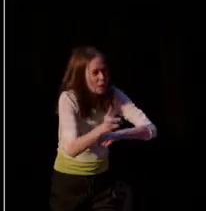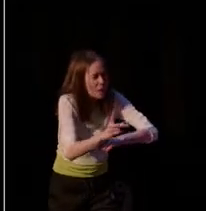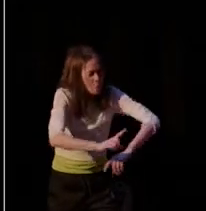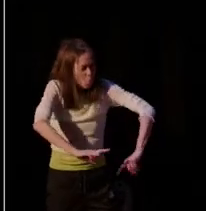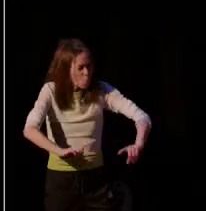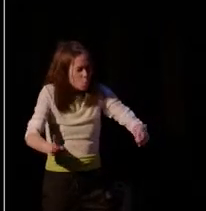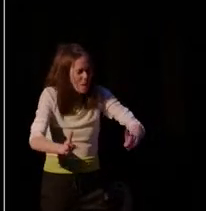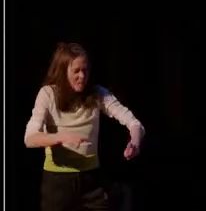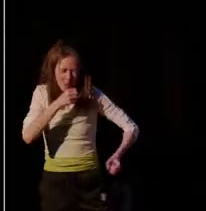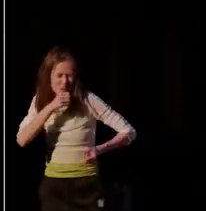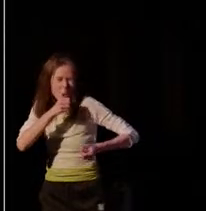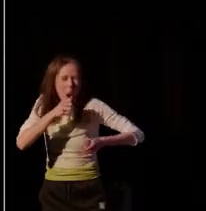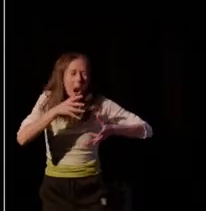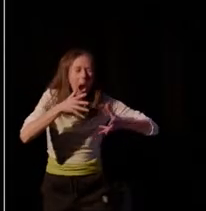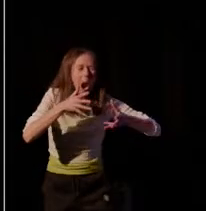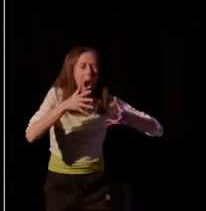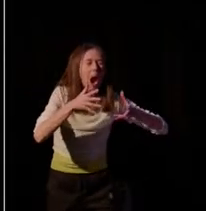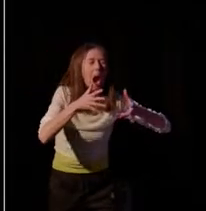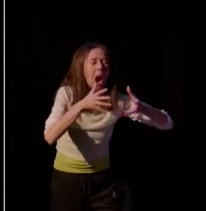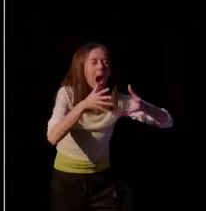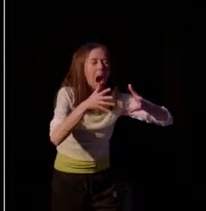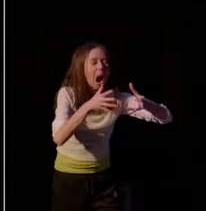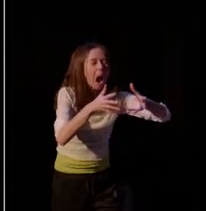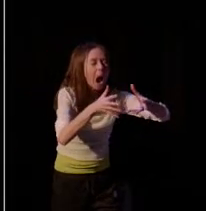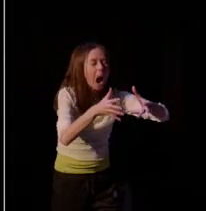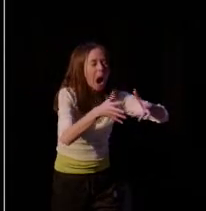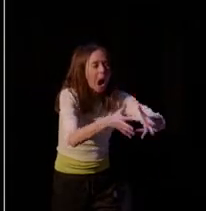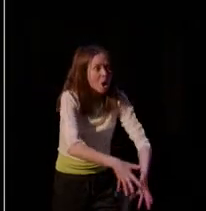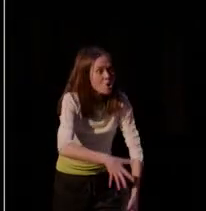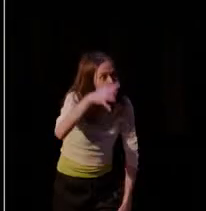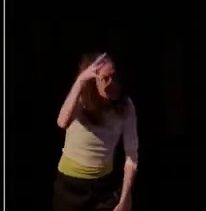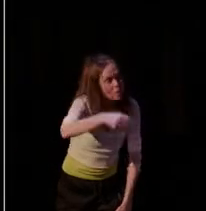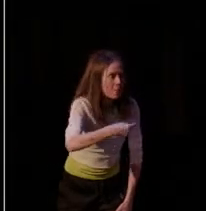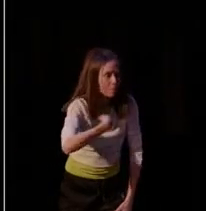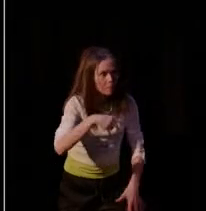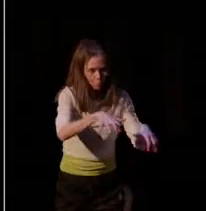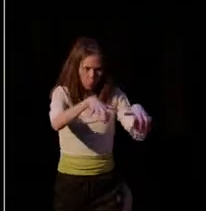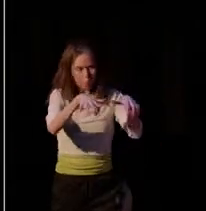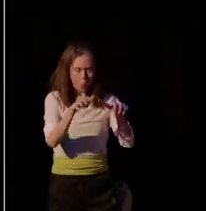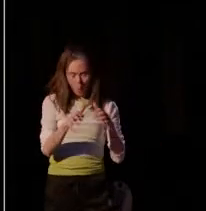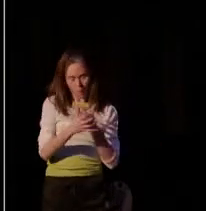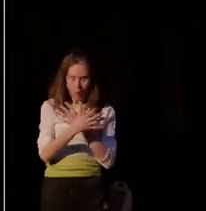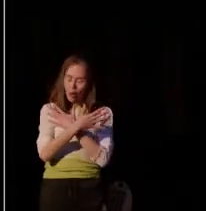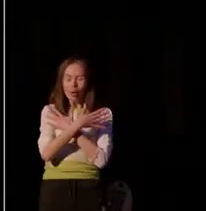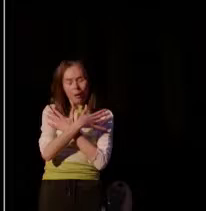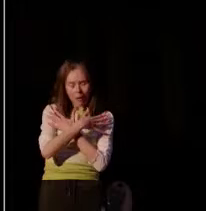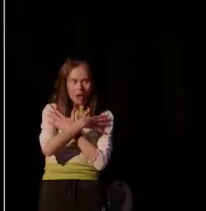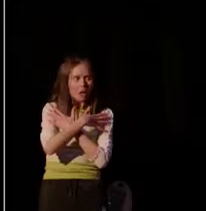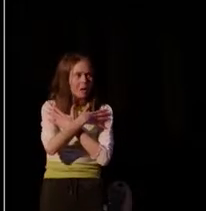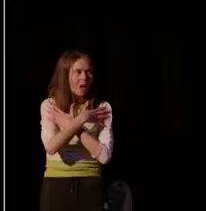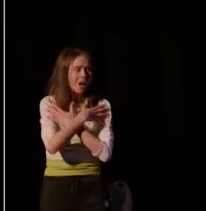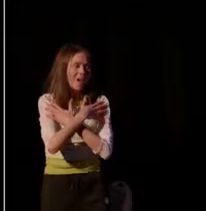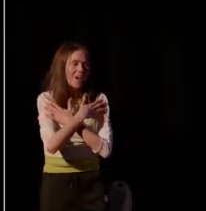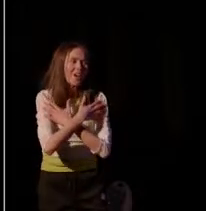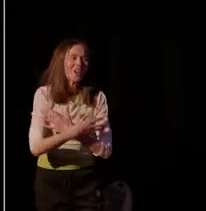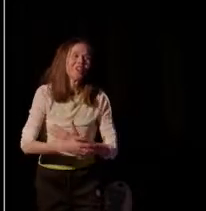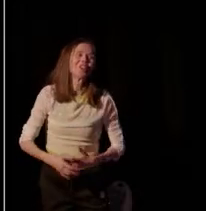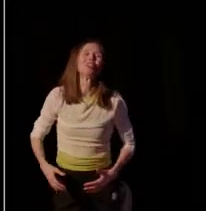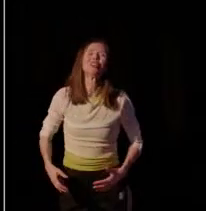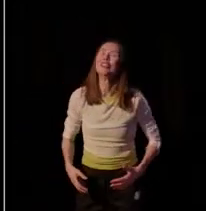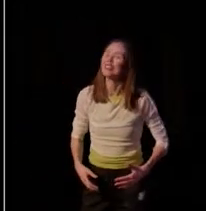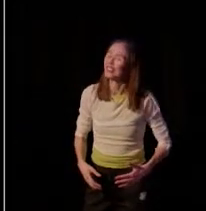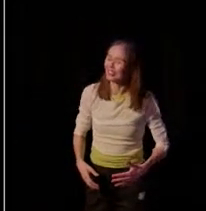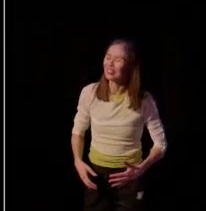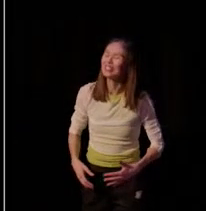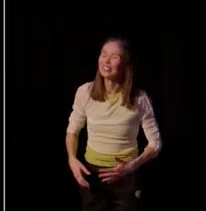ears would burst their drums, and the last word spoken would be, "Remember me." Stars, bright stars, and all of their eyes,